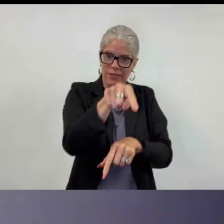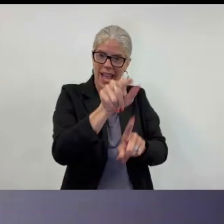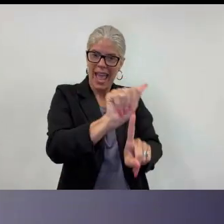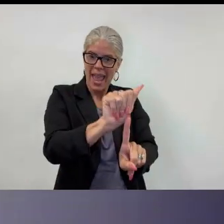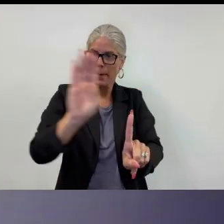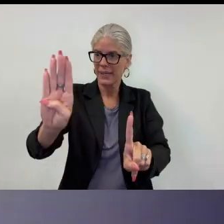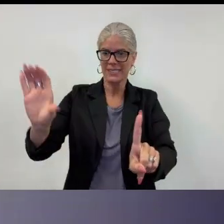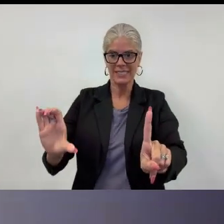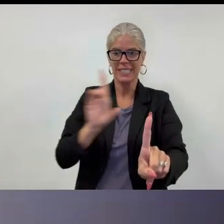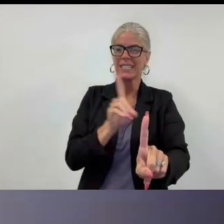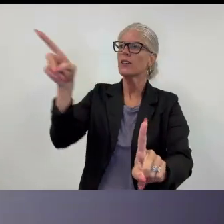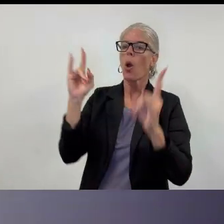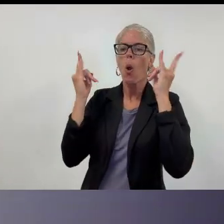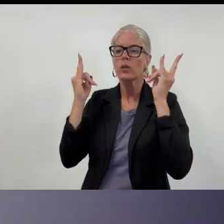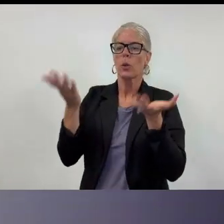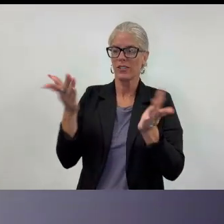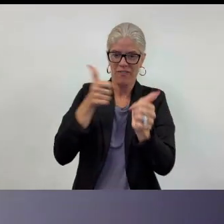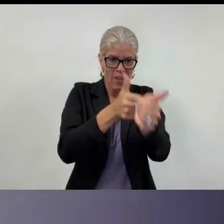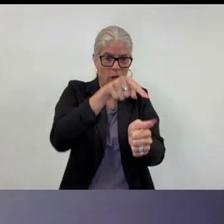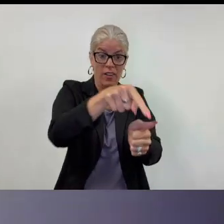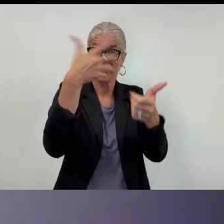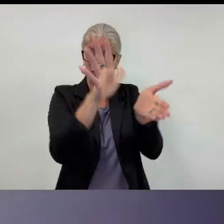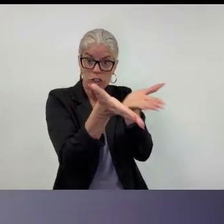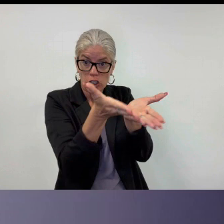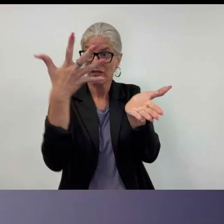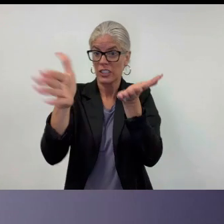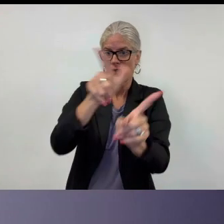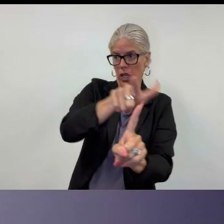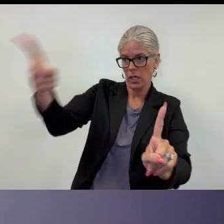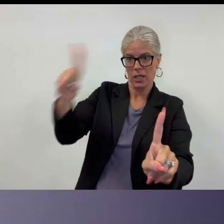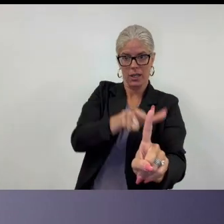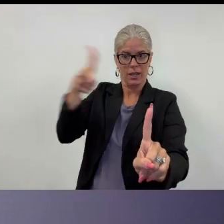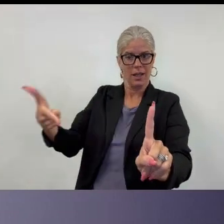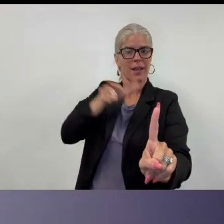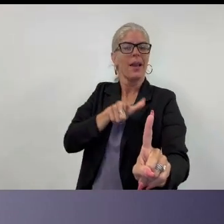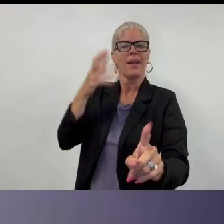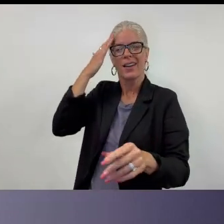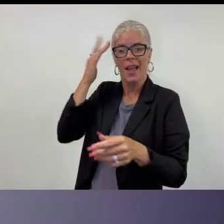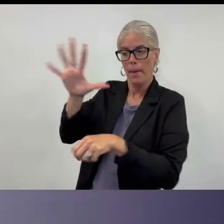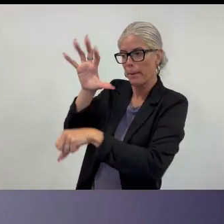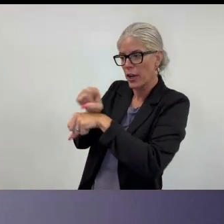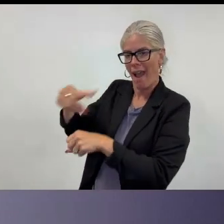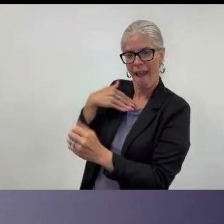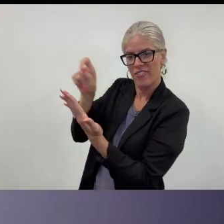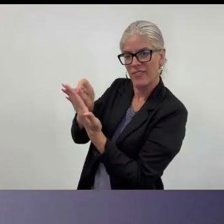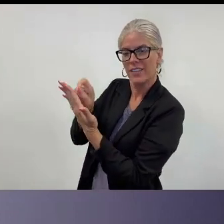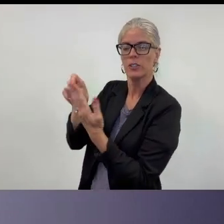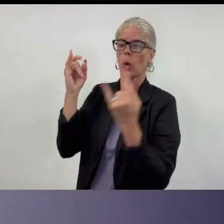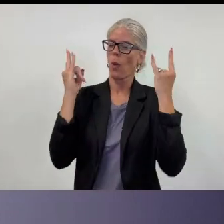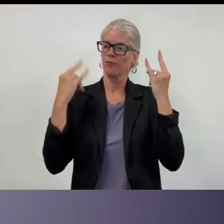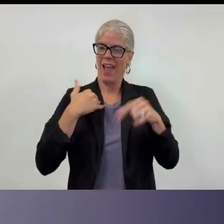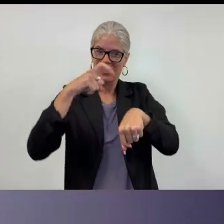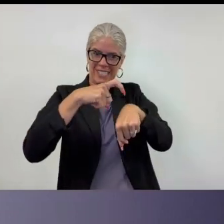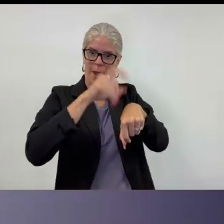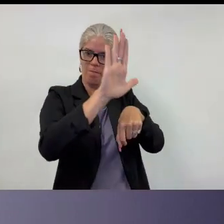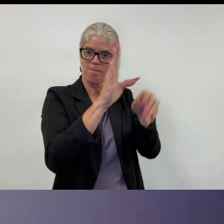people that come in go to table A because that's the geographic location for this service person. Then the next table